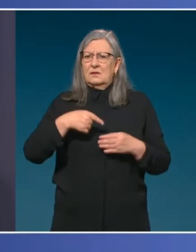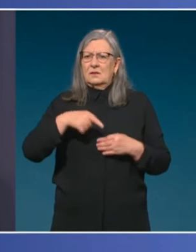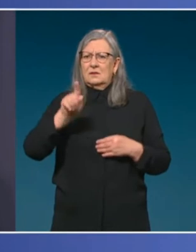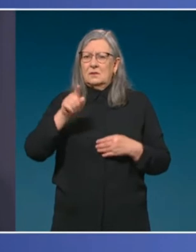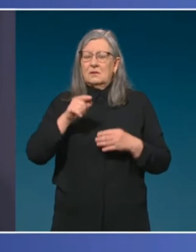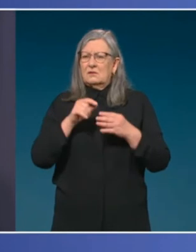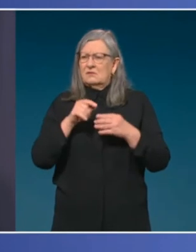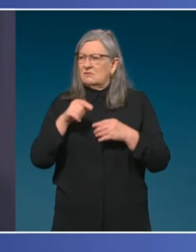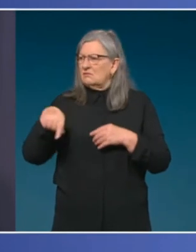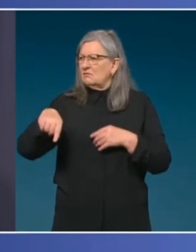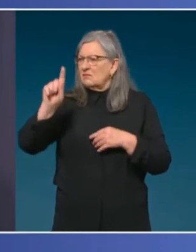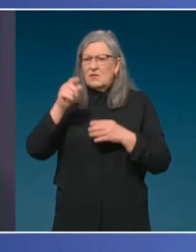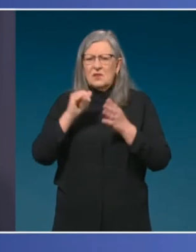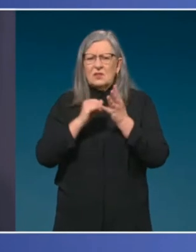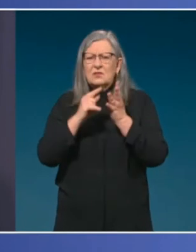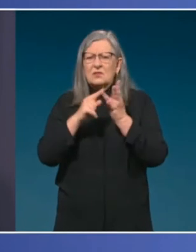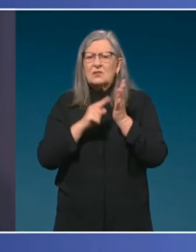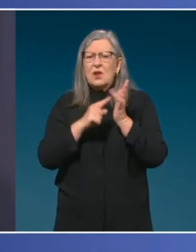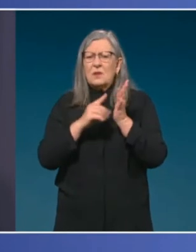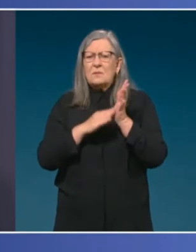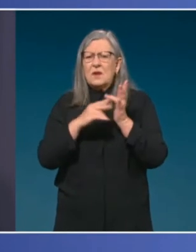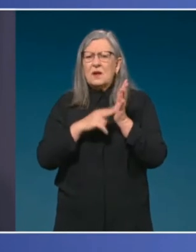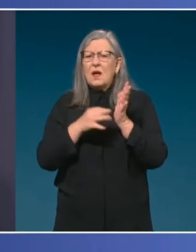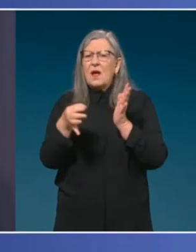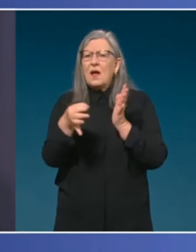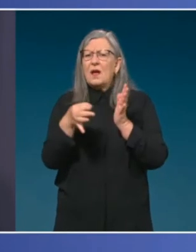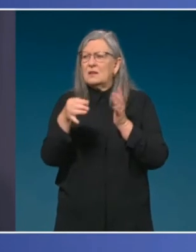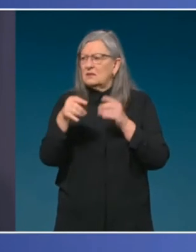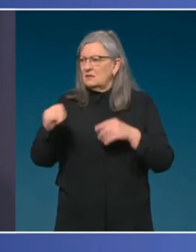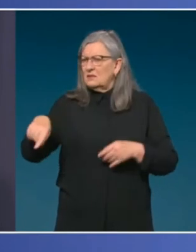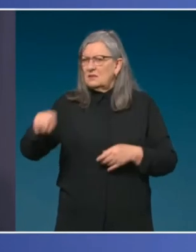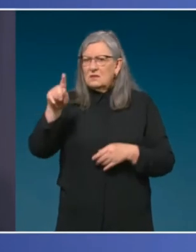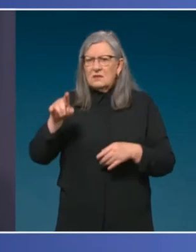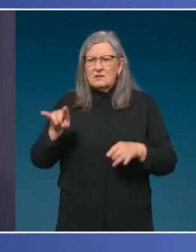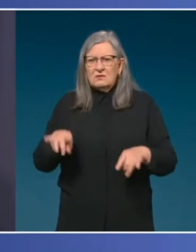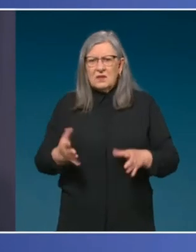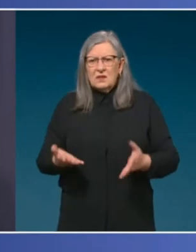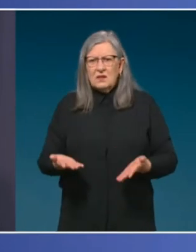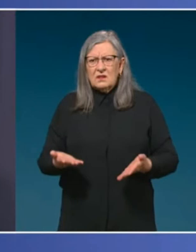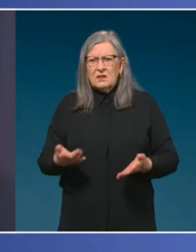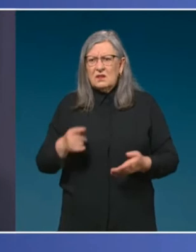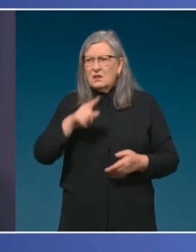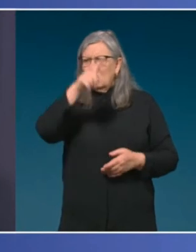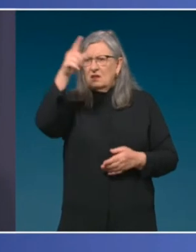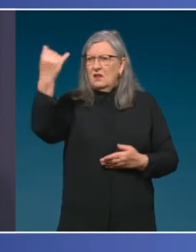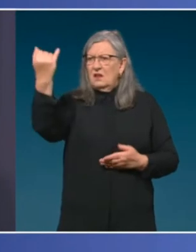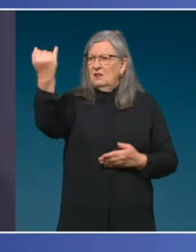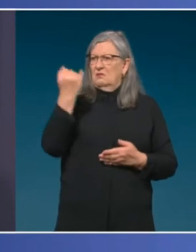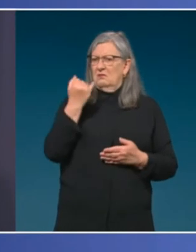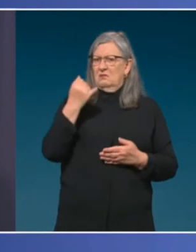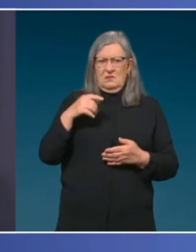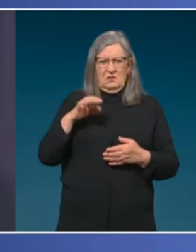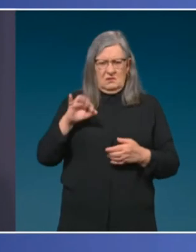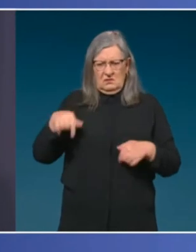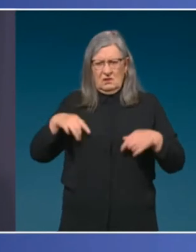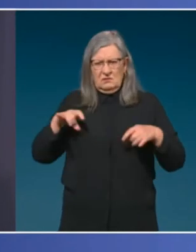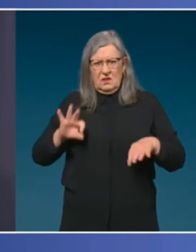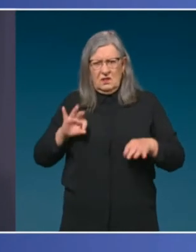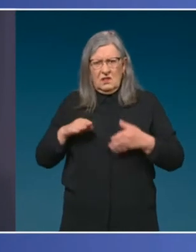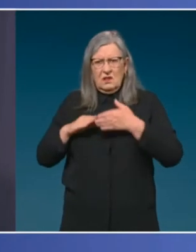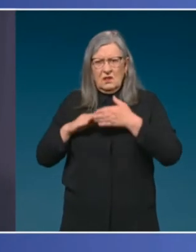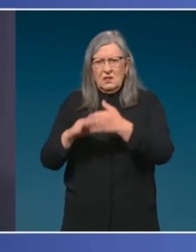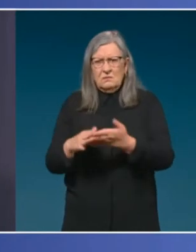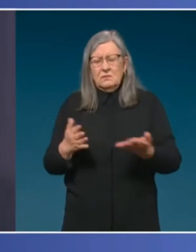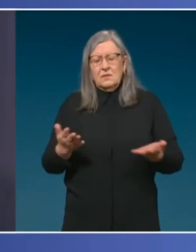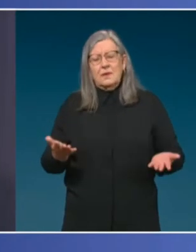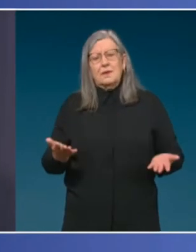government of holding up a corrupt leadership. What do you make of those comments? Australia responded directly to a request for support by the